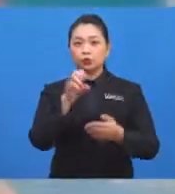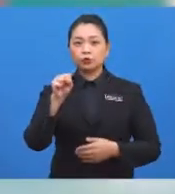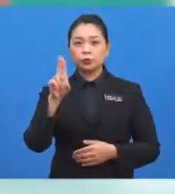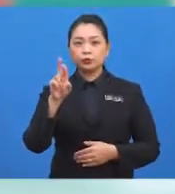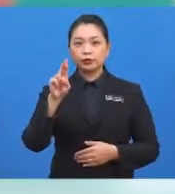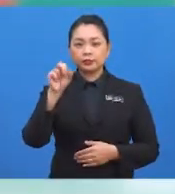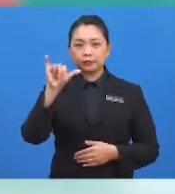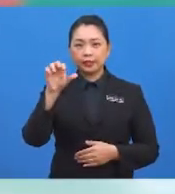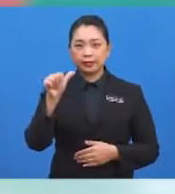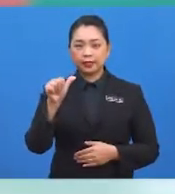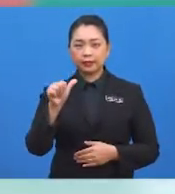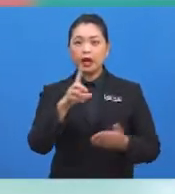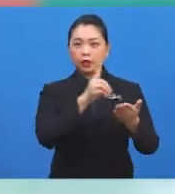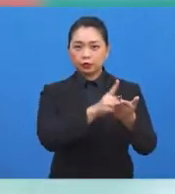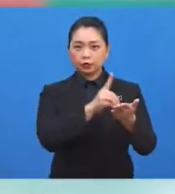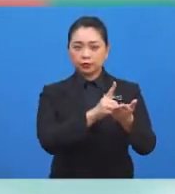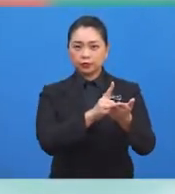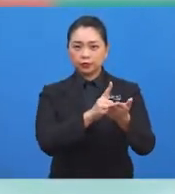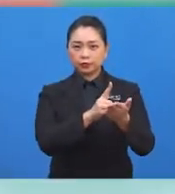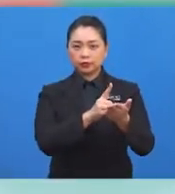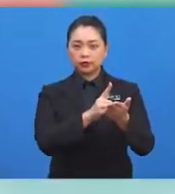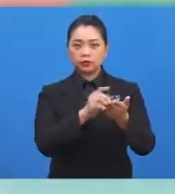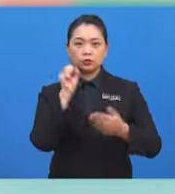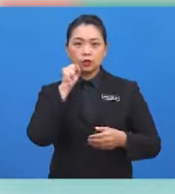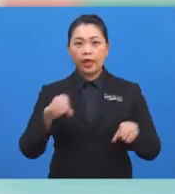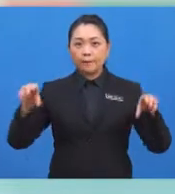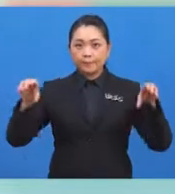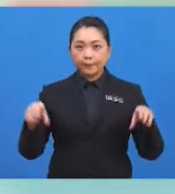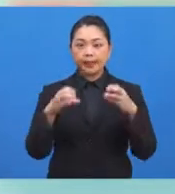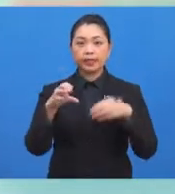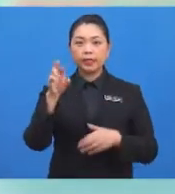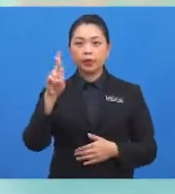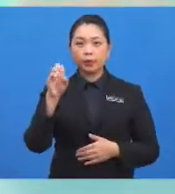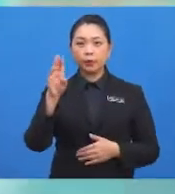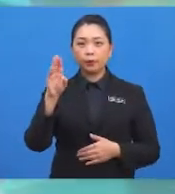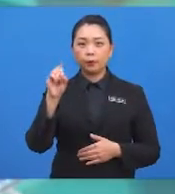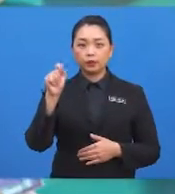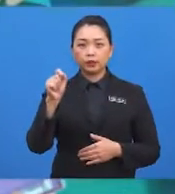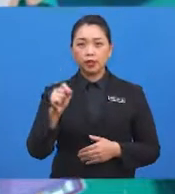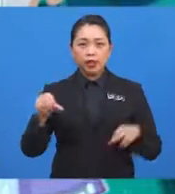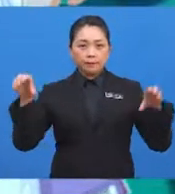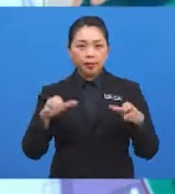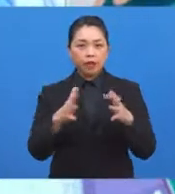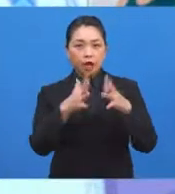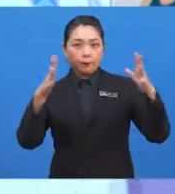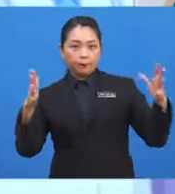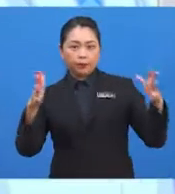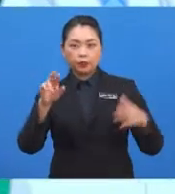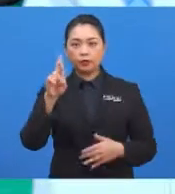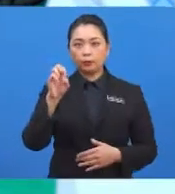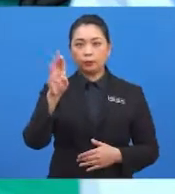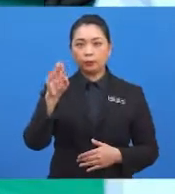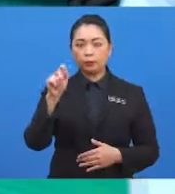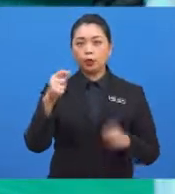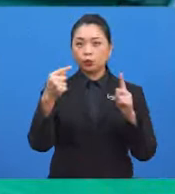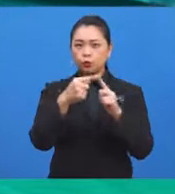Suraya. Dr. Suraya is making a robot. A big robot. A robot